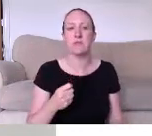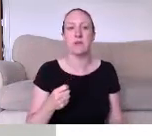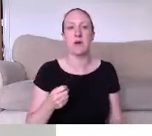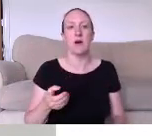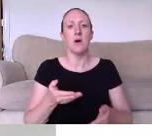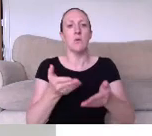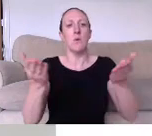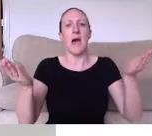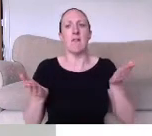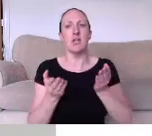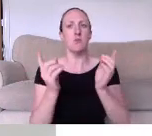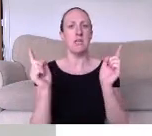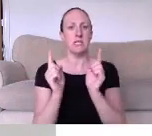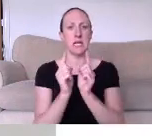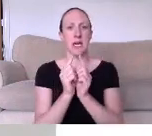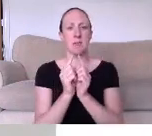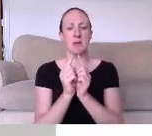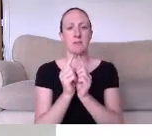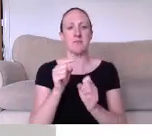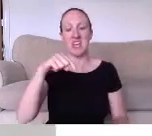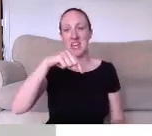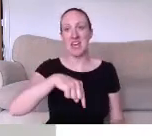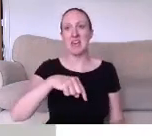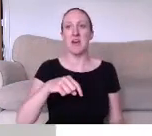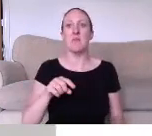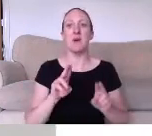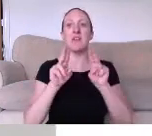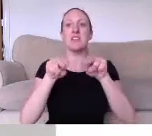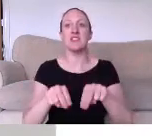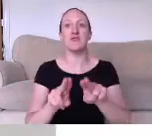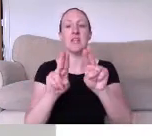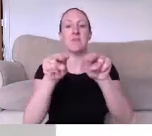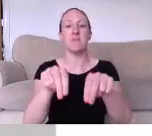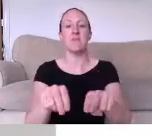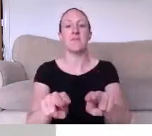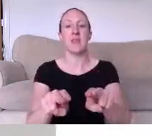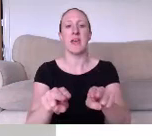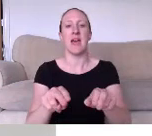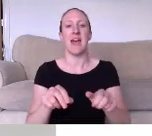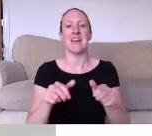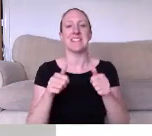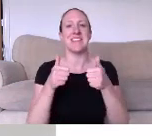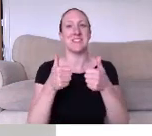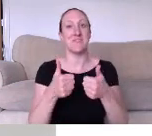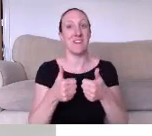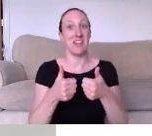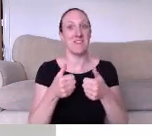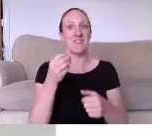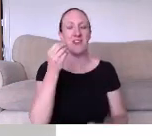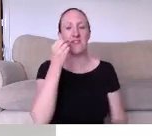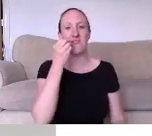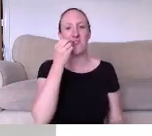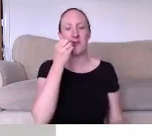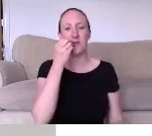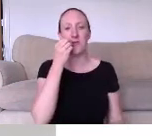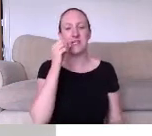nose." "Where are you meeting him?" "Here, by this stream. And his